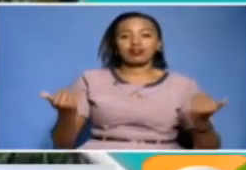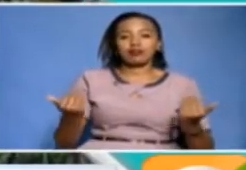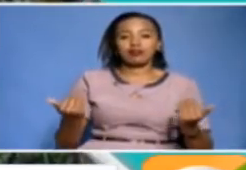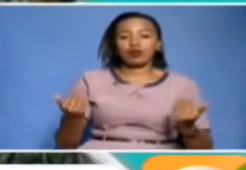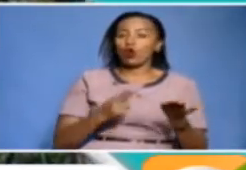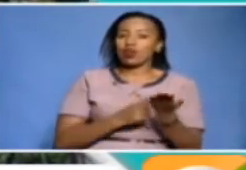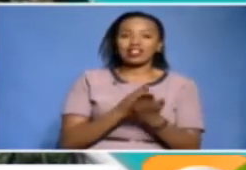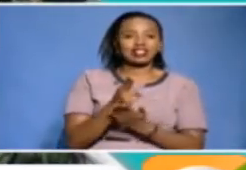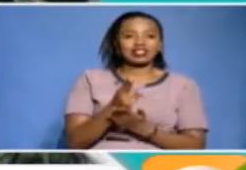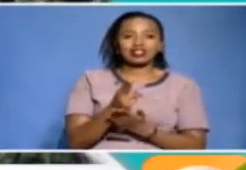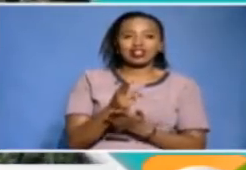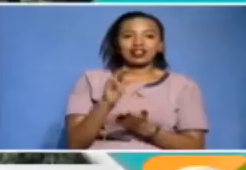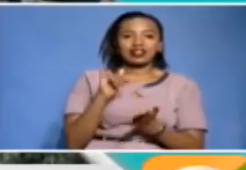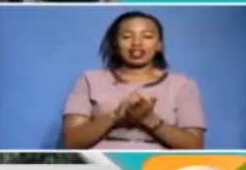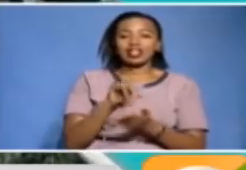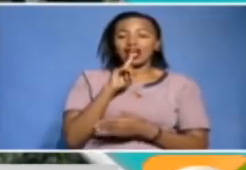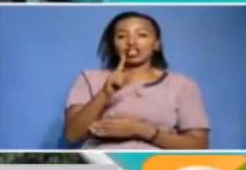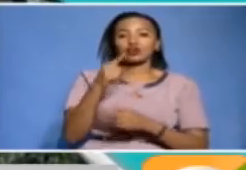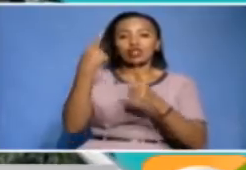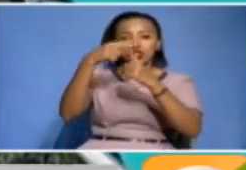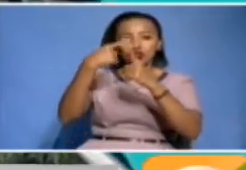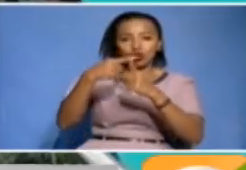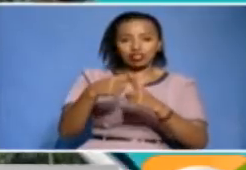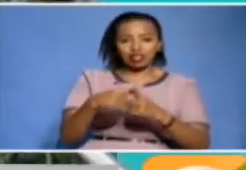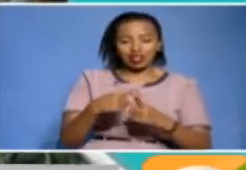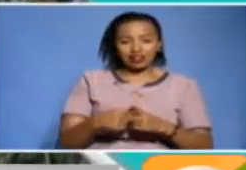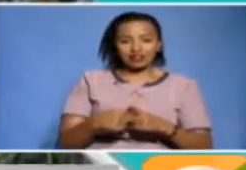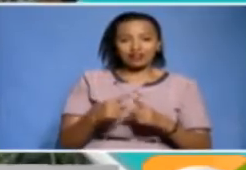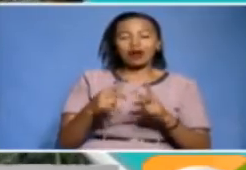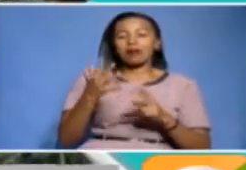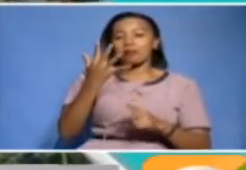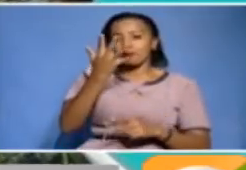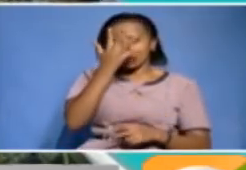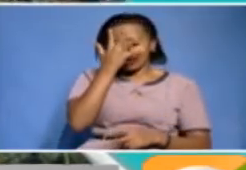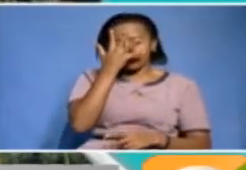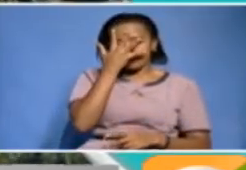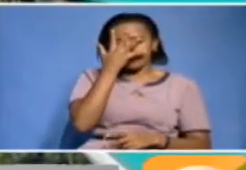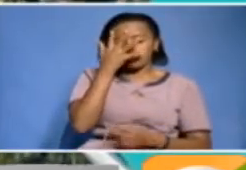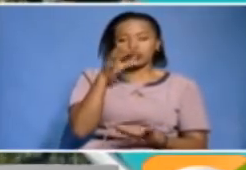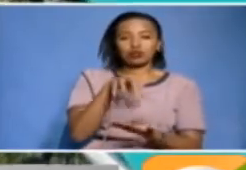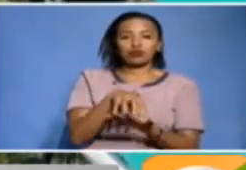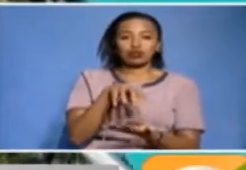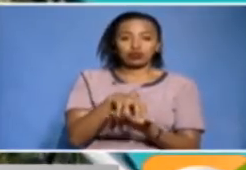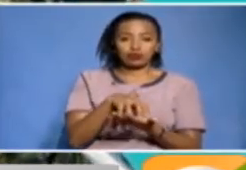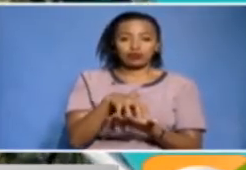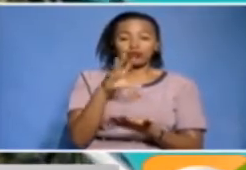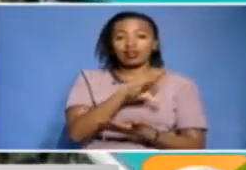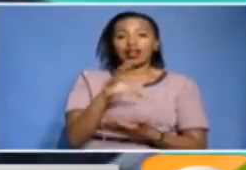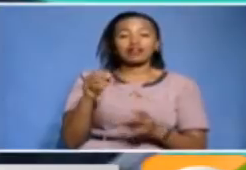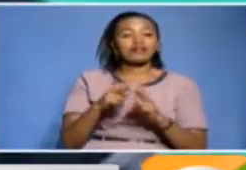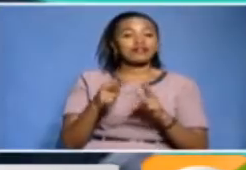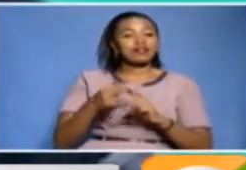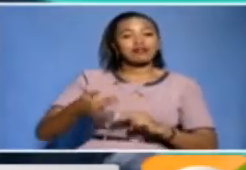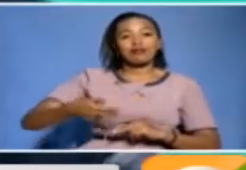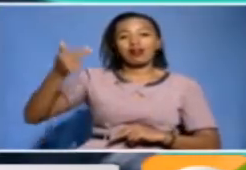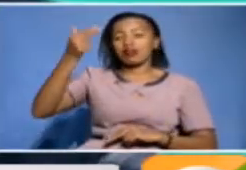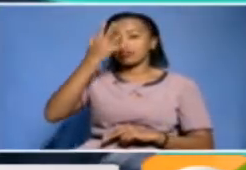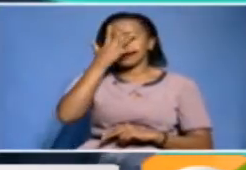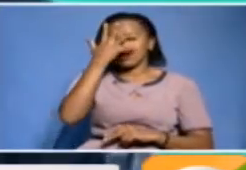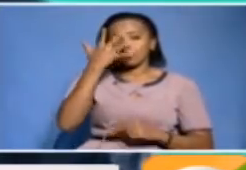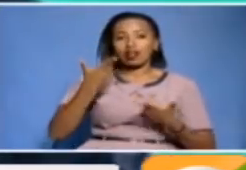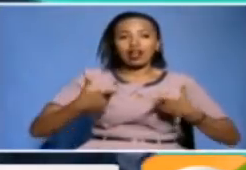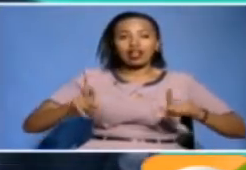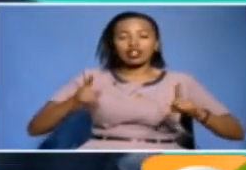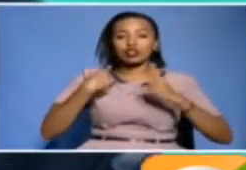Honestly, it's actually a totally embarrassing situation and it's a shame. Let's stop crying